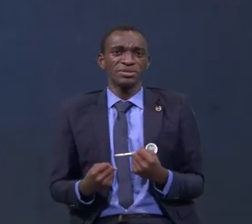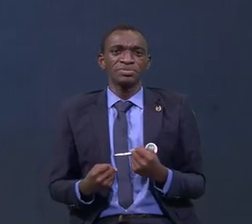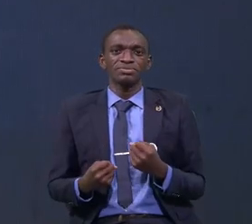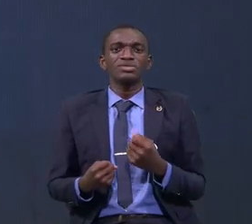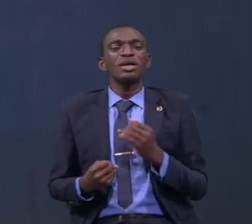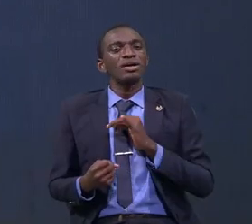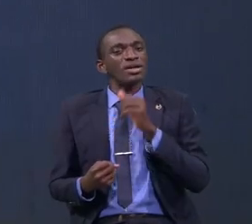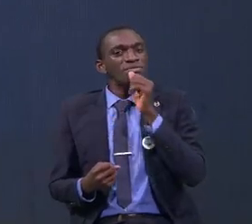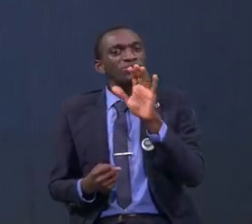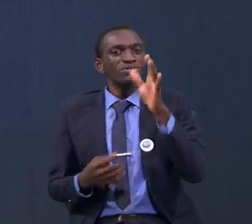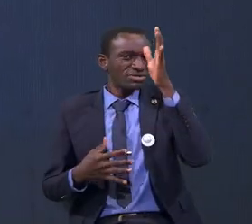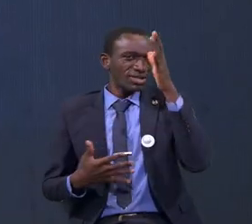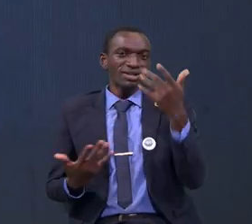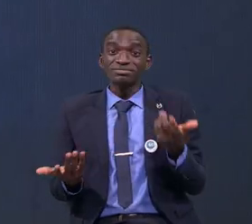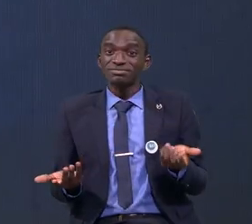father.